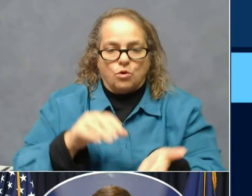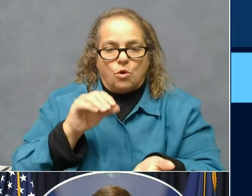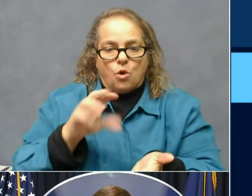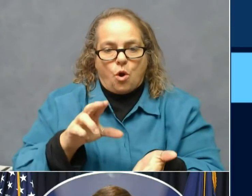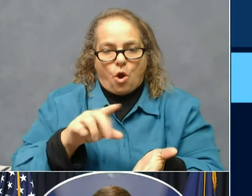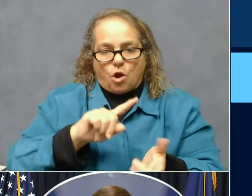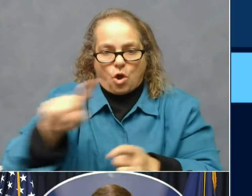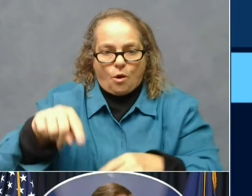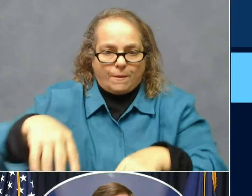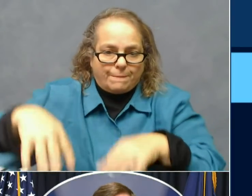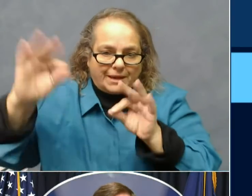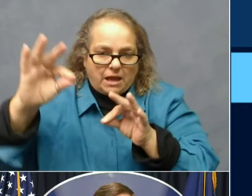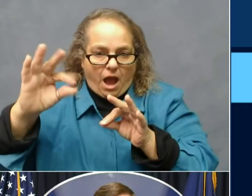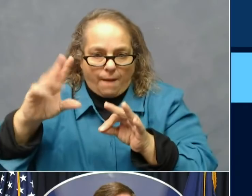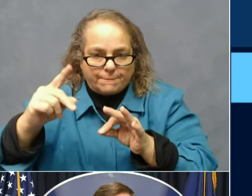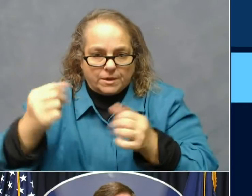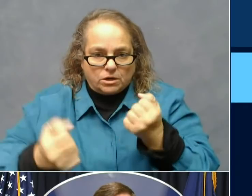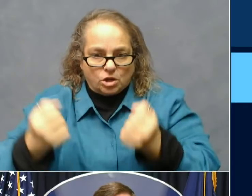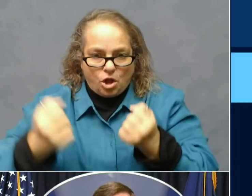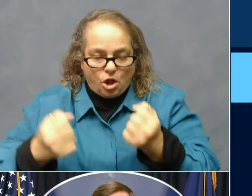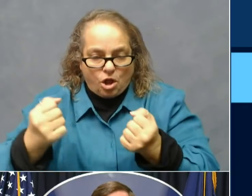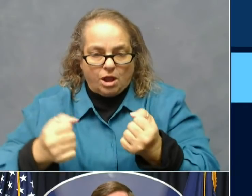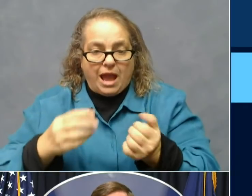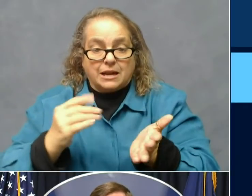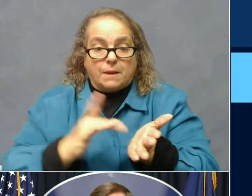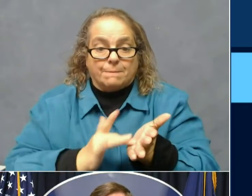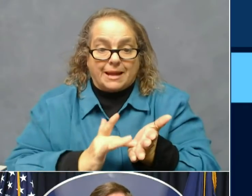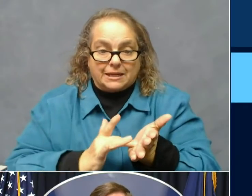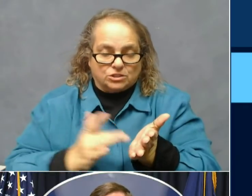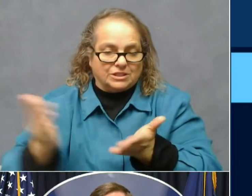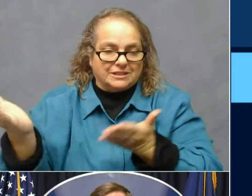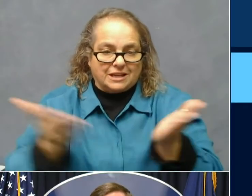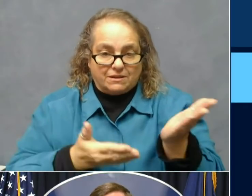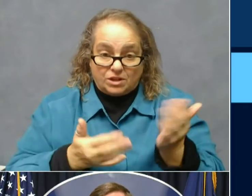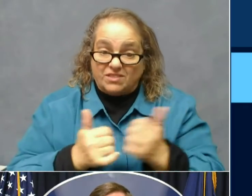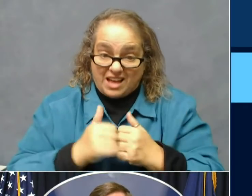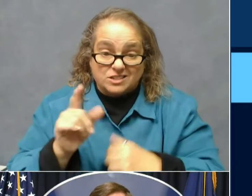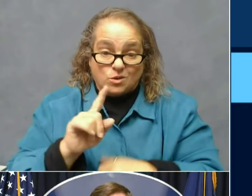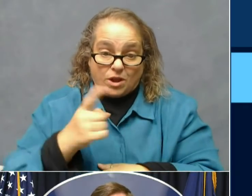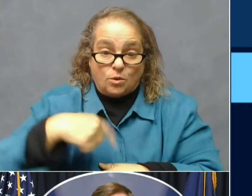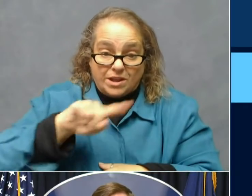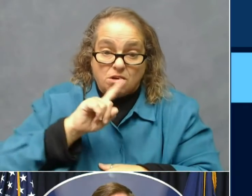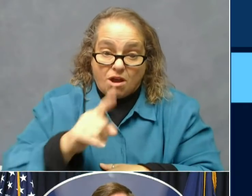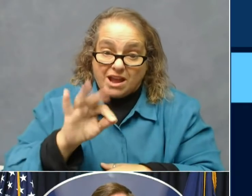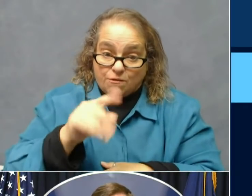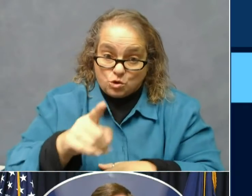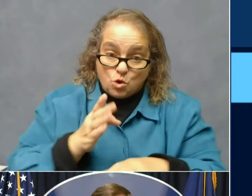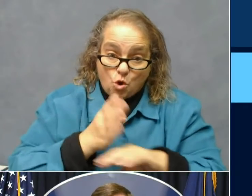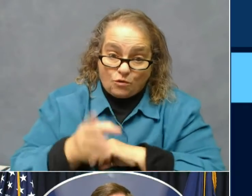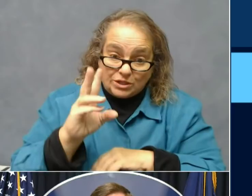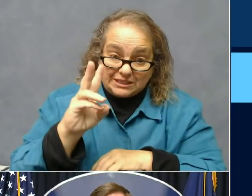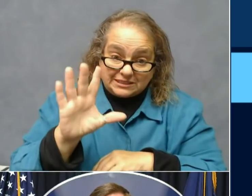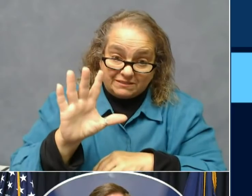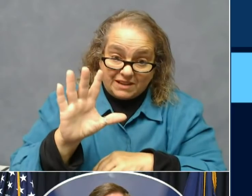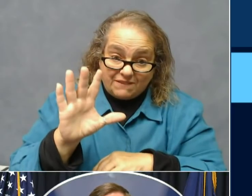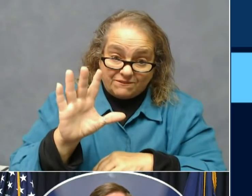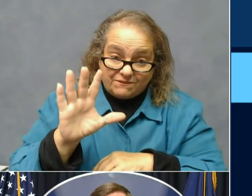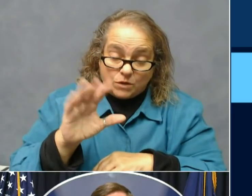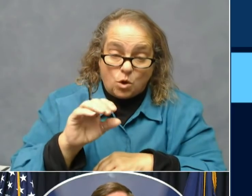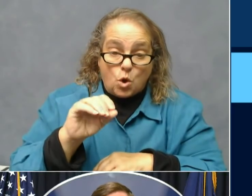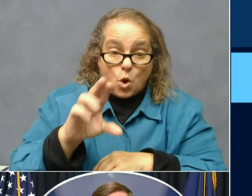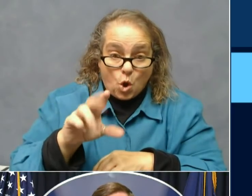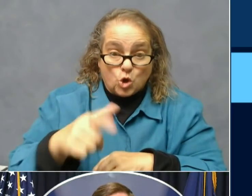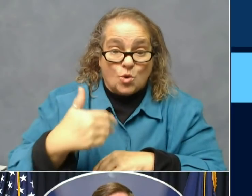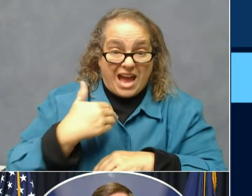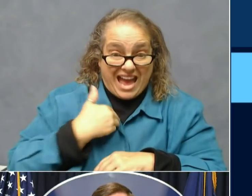to your car and your medications delivered. That's where we are. If you're over 65 or you have one of